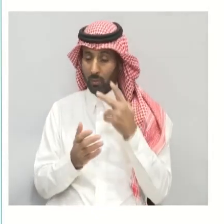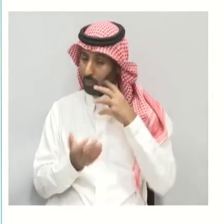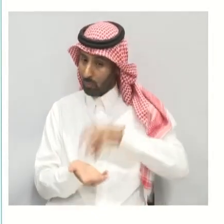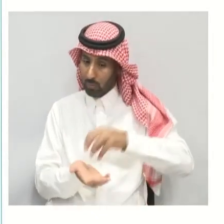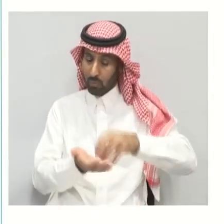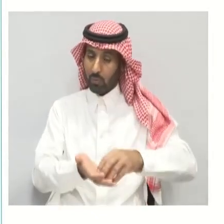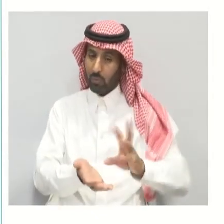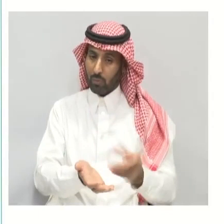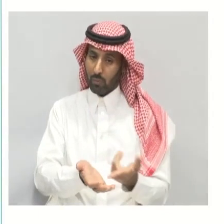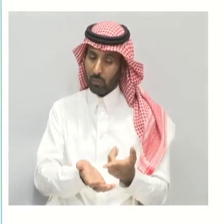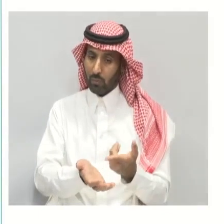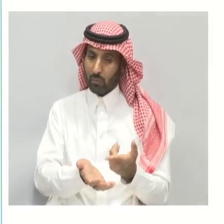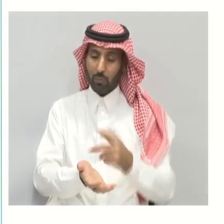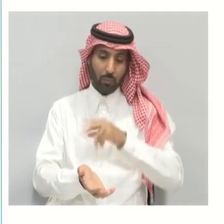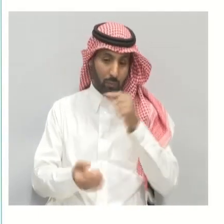Transportation.